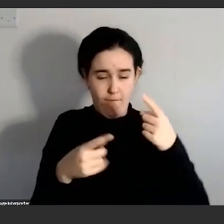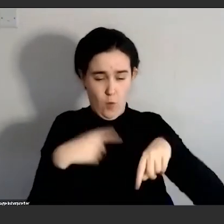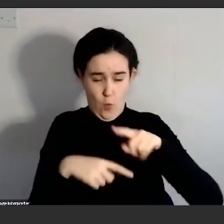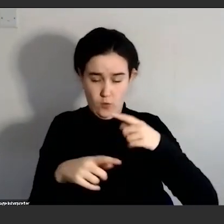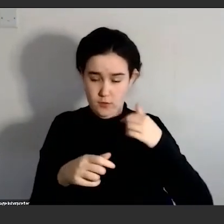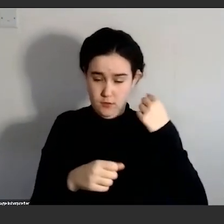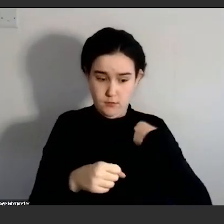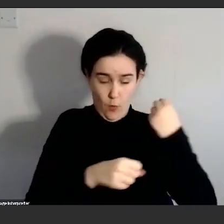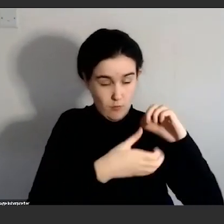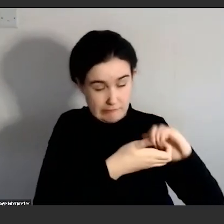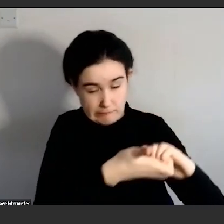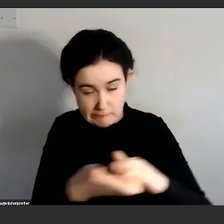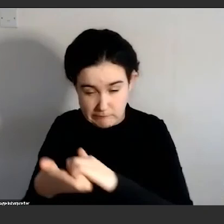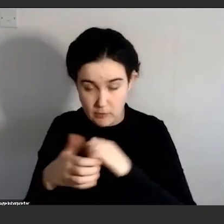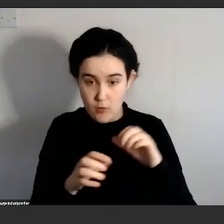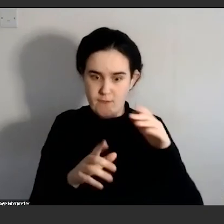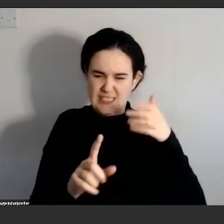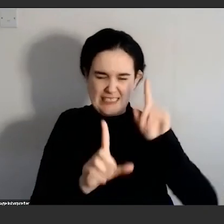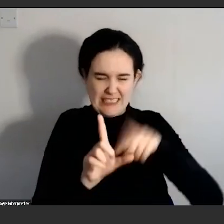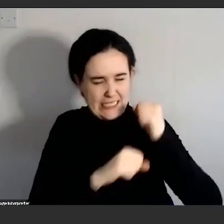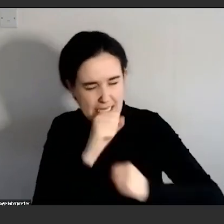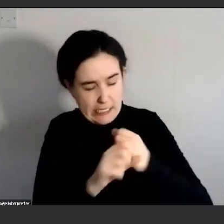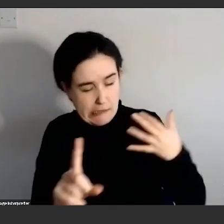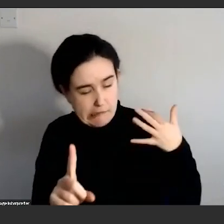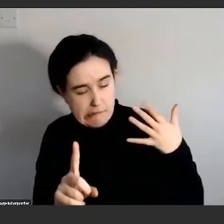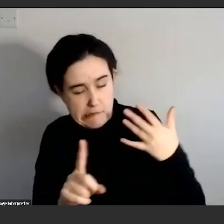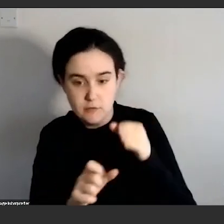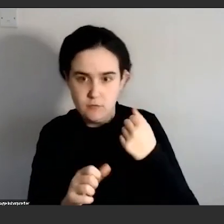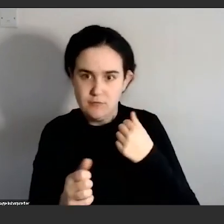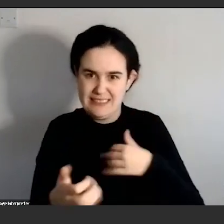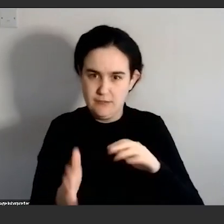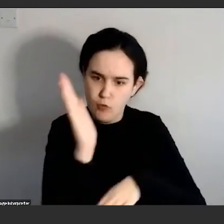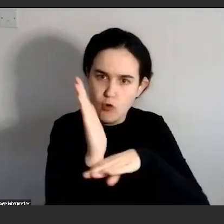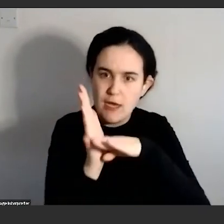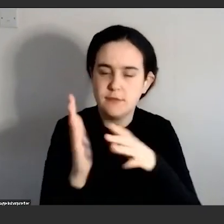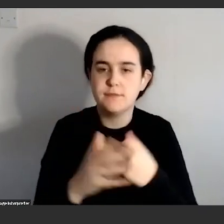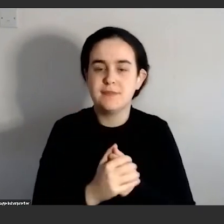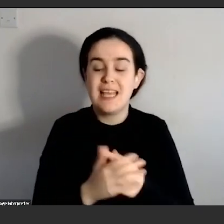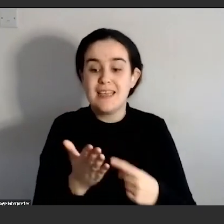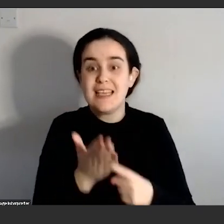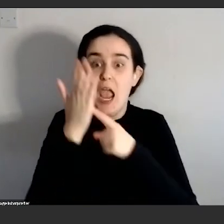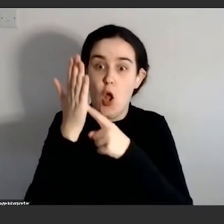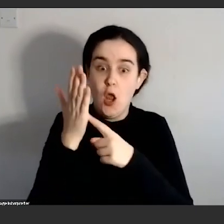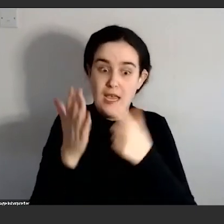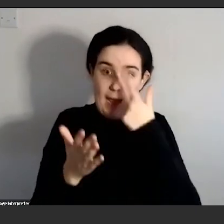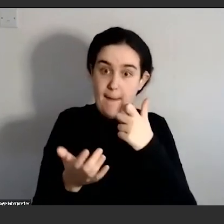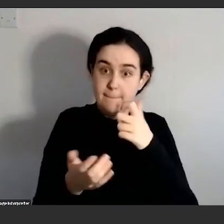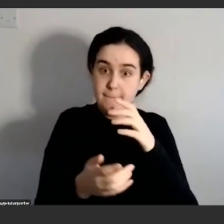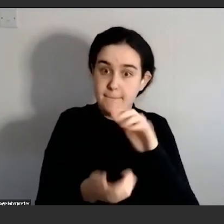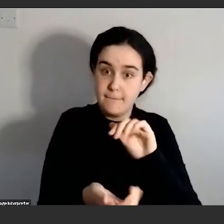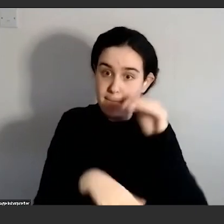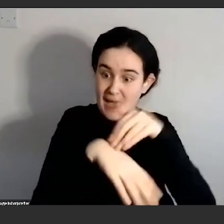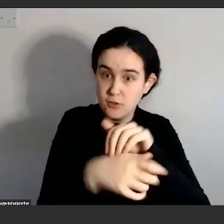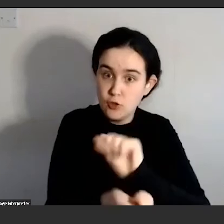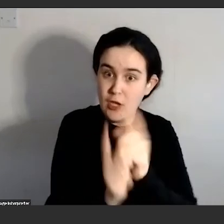listening and wanting that feedback so that we can help unlock and we can help make sure